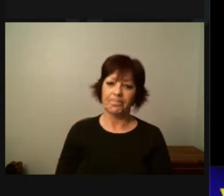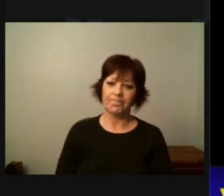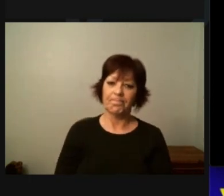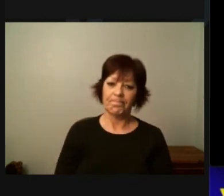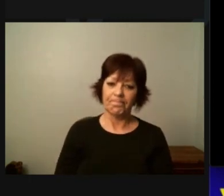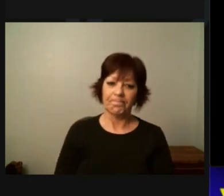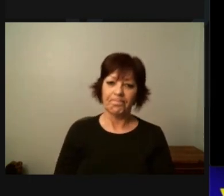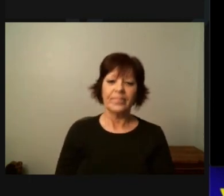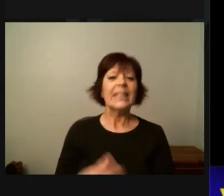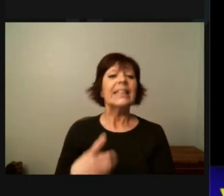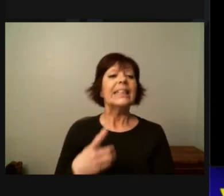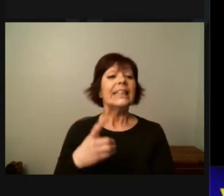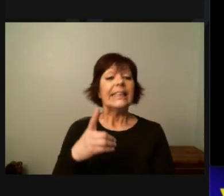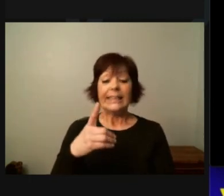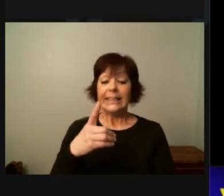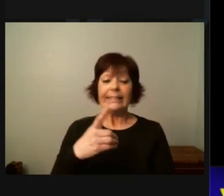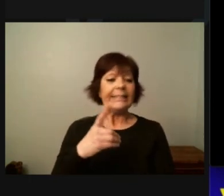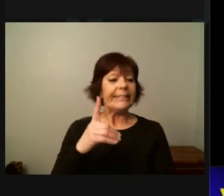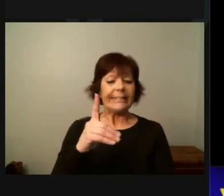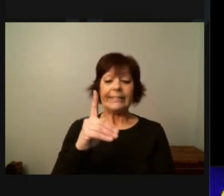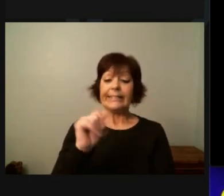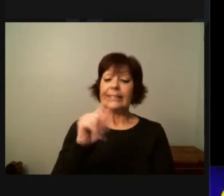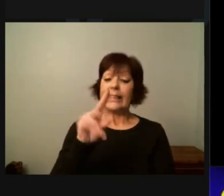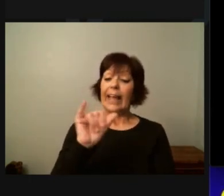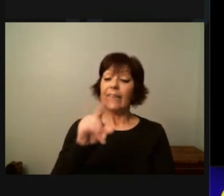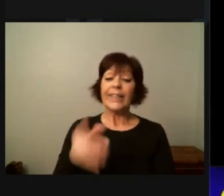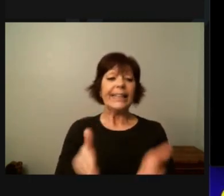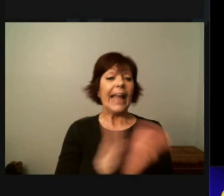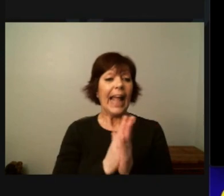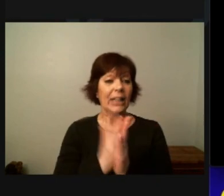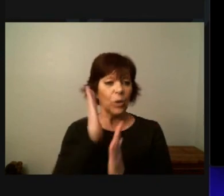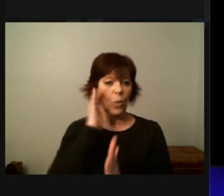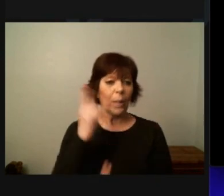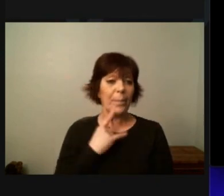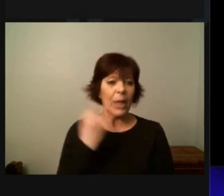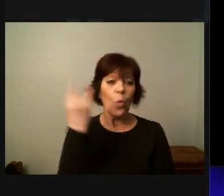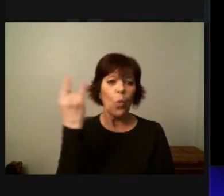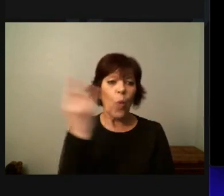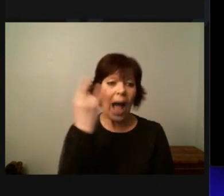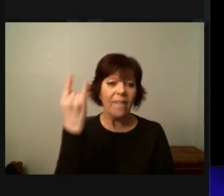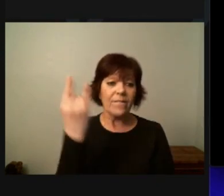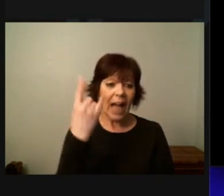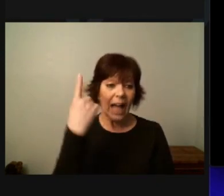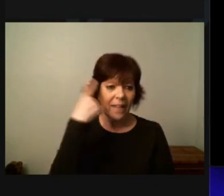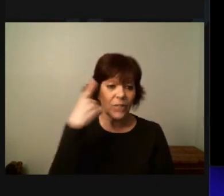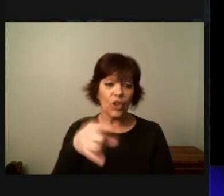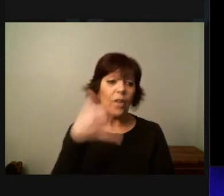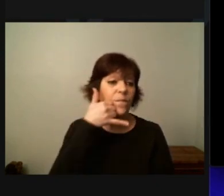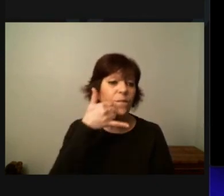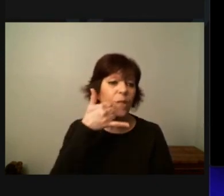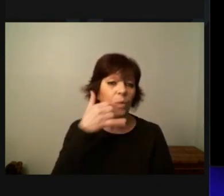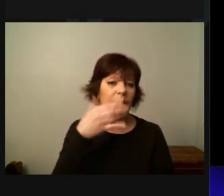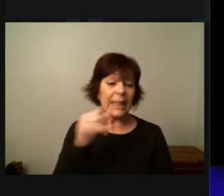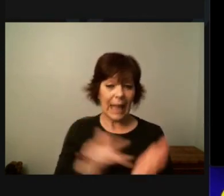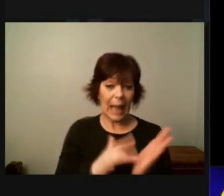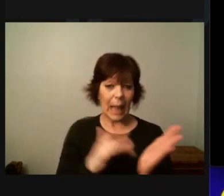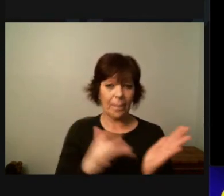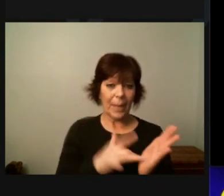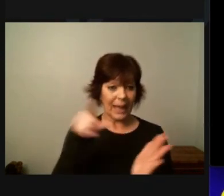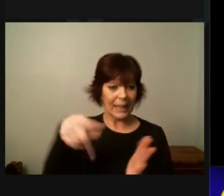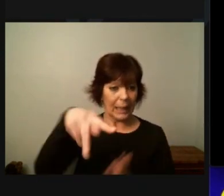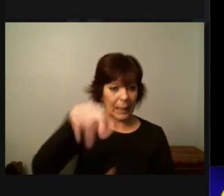So David just asked the question, will there be Wi-Fi for your phones and iPads at the